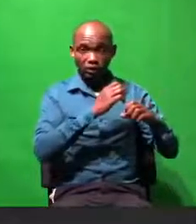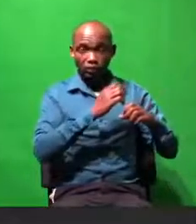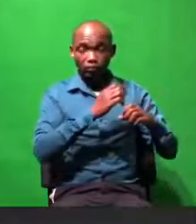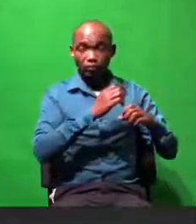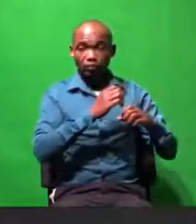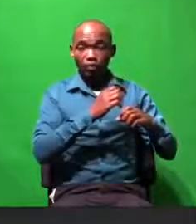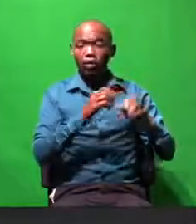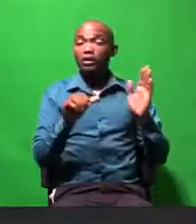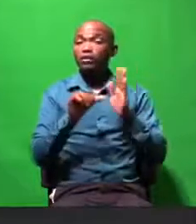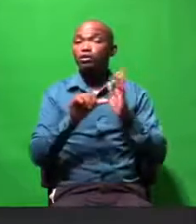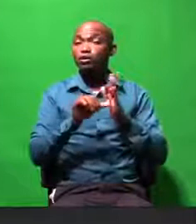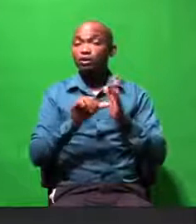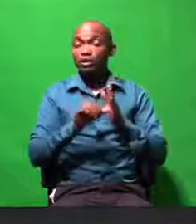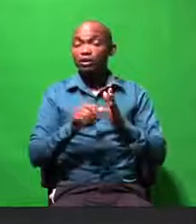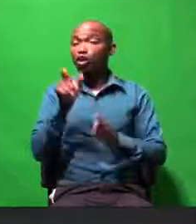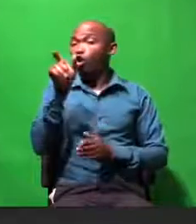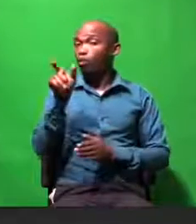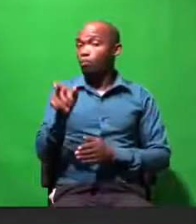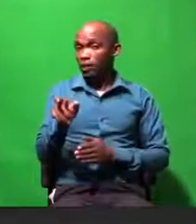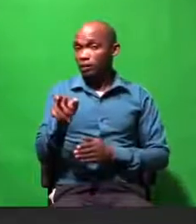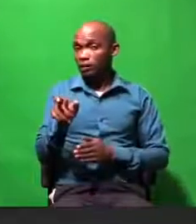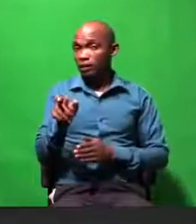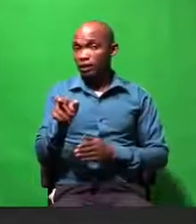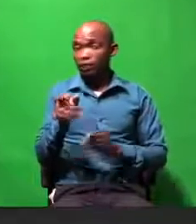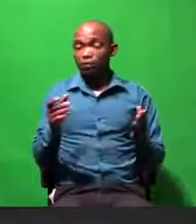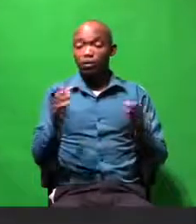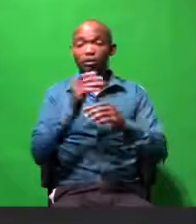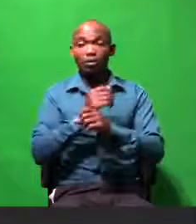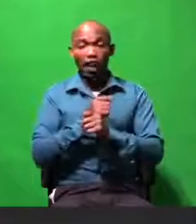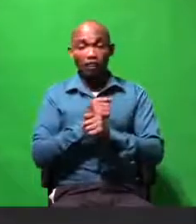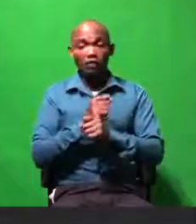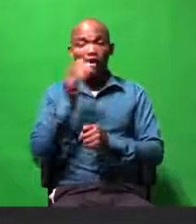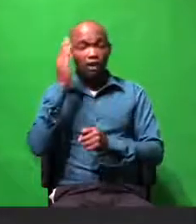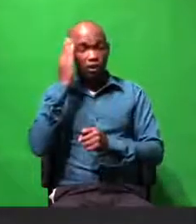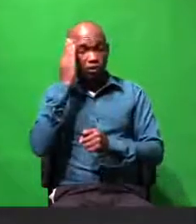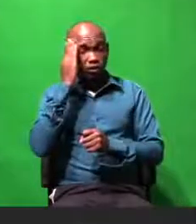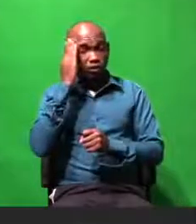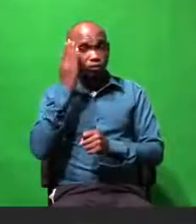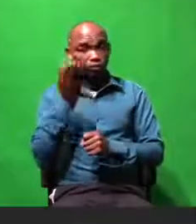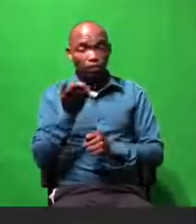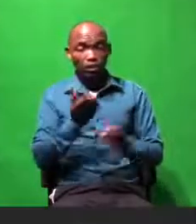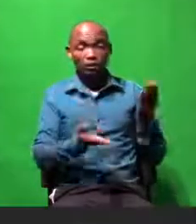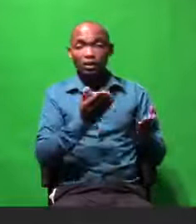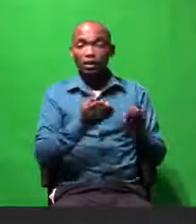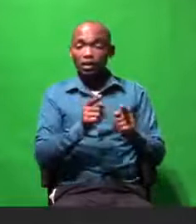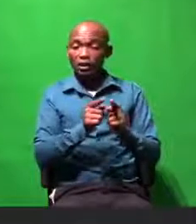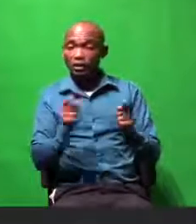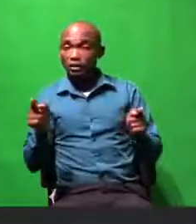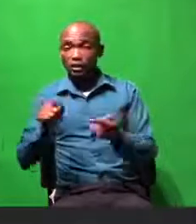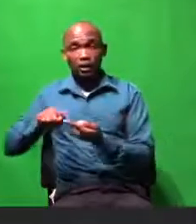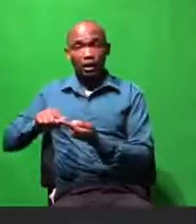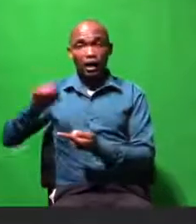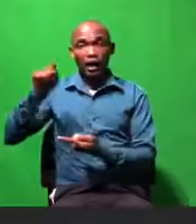a student or which a person needed to have in order to measure a distance, height, and